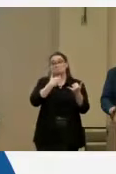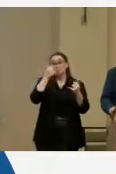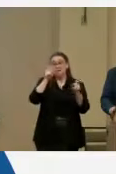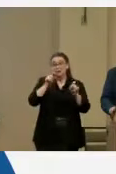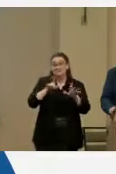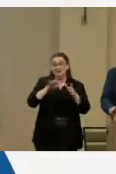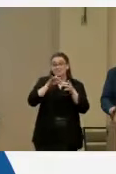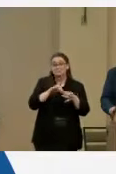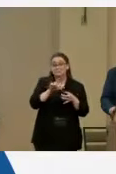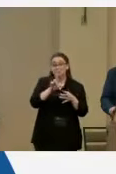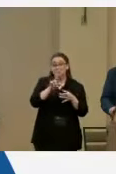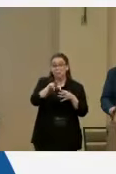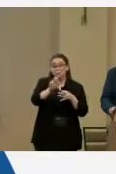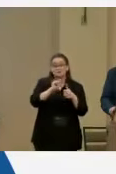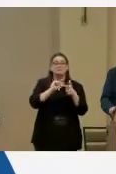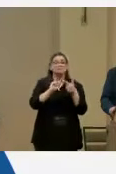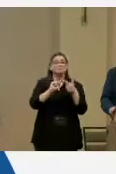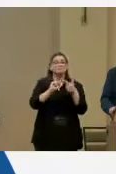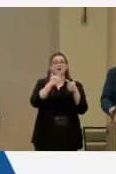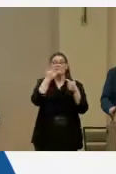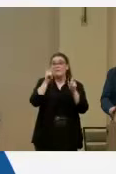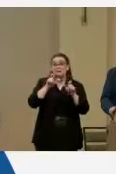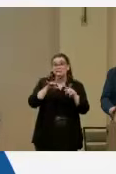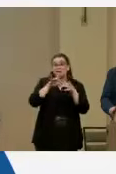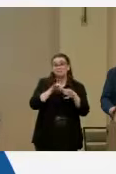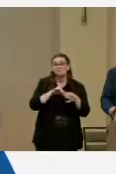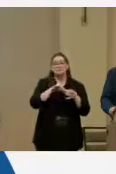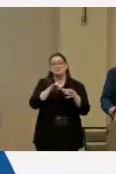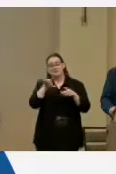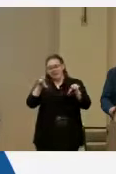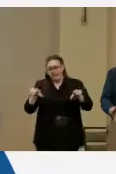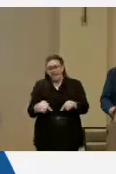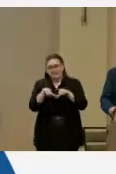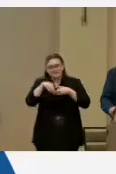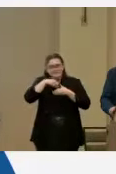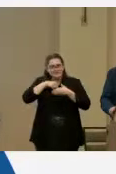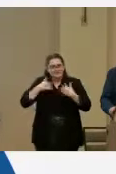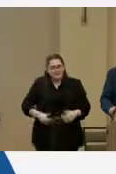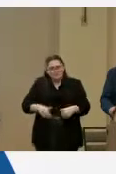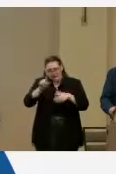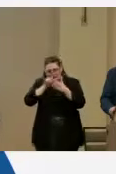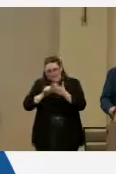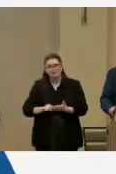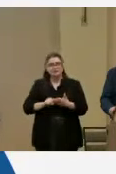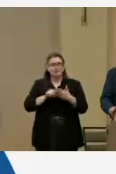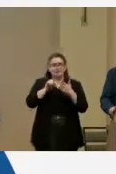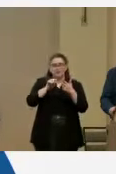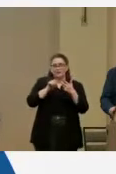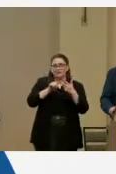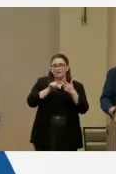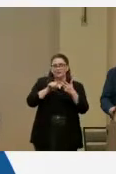for lupus, we have better tests for looking at activity, we have better tests for